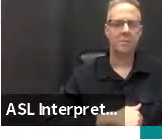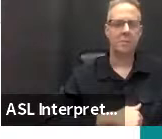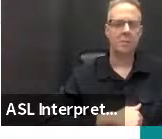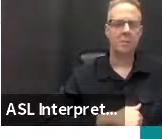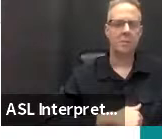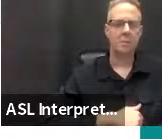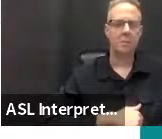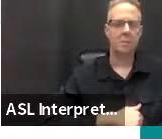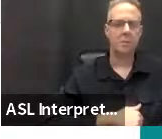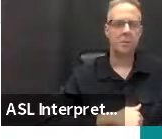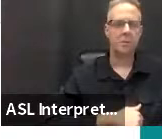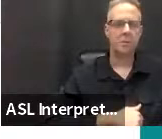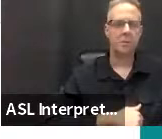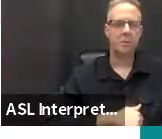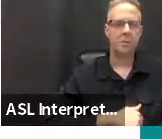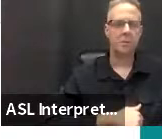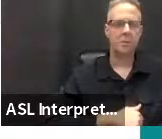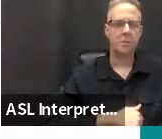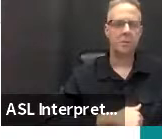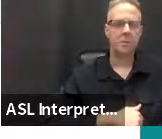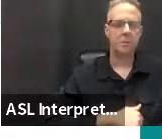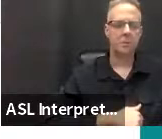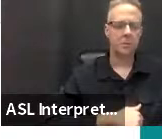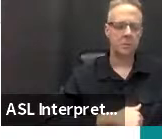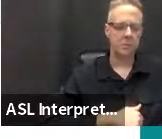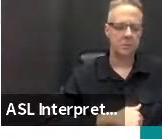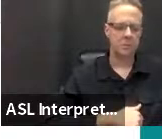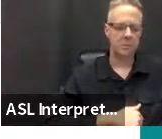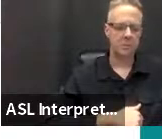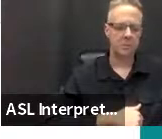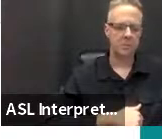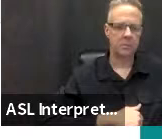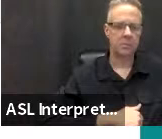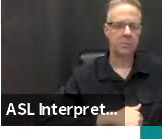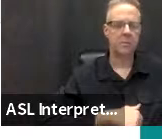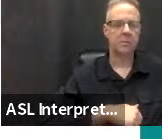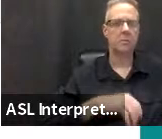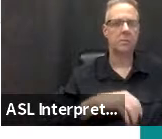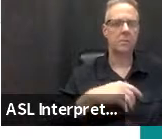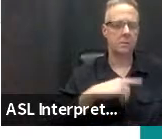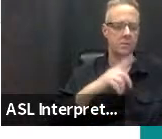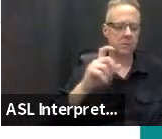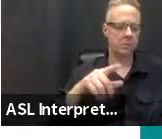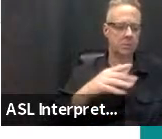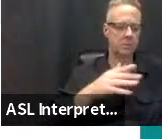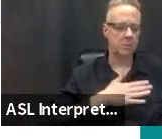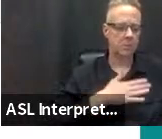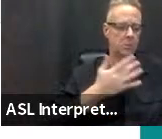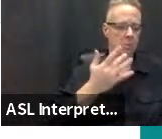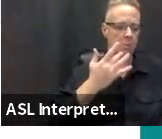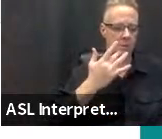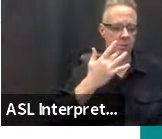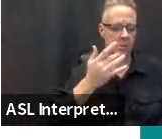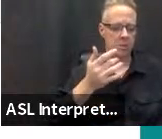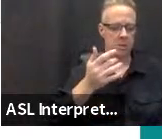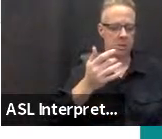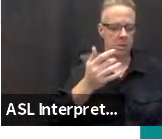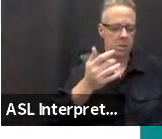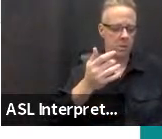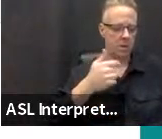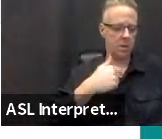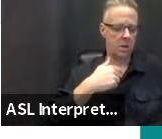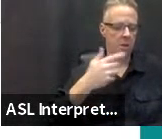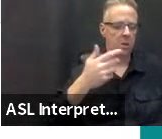had a question. Well, first, let me say my preference. I